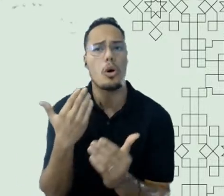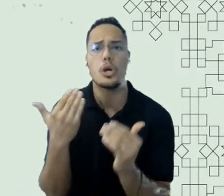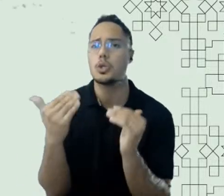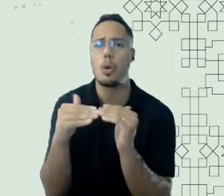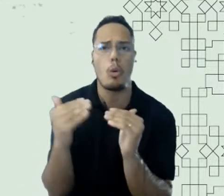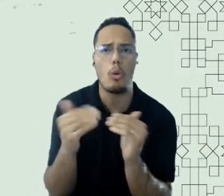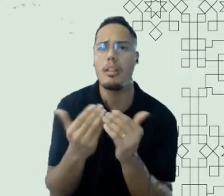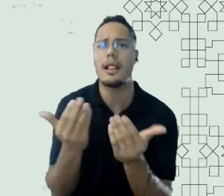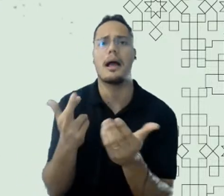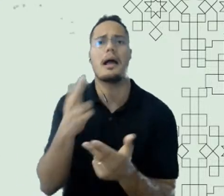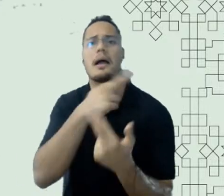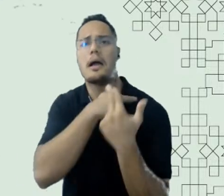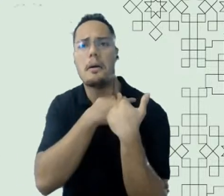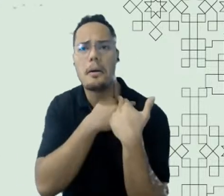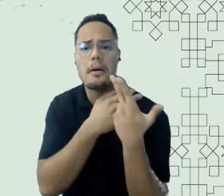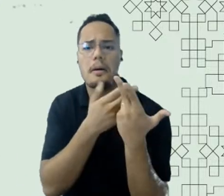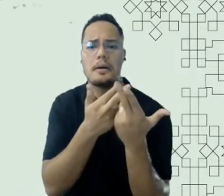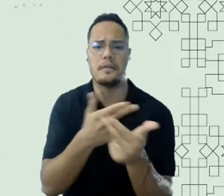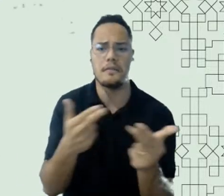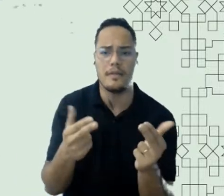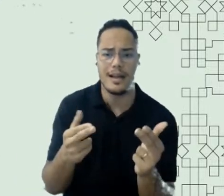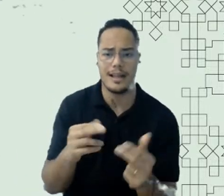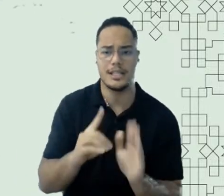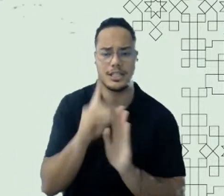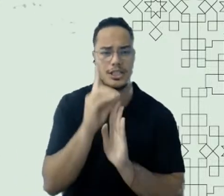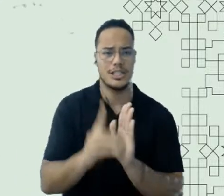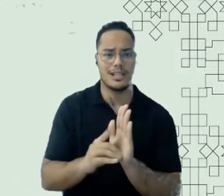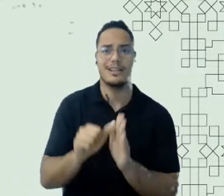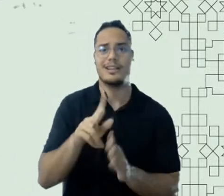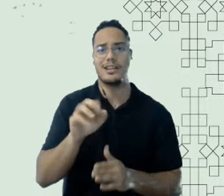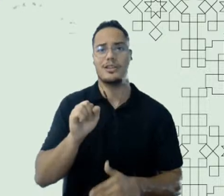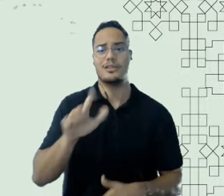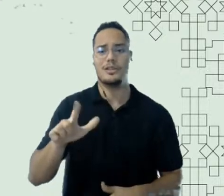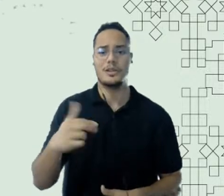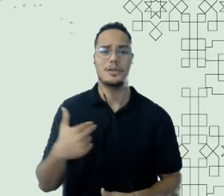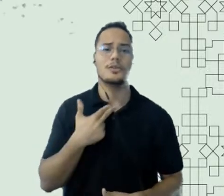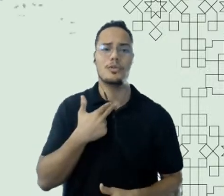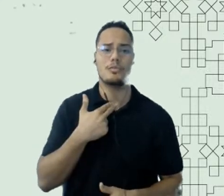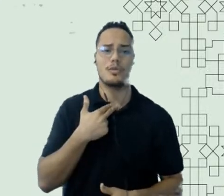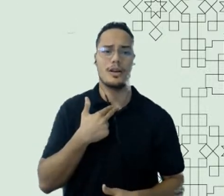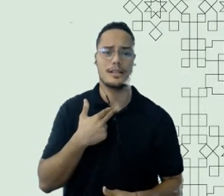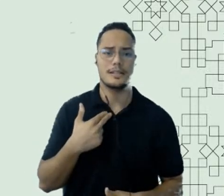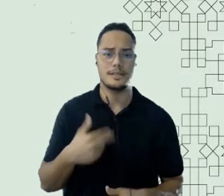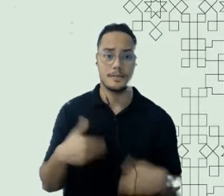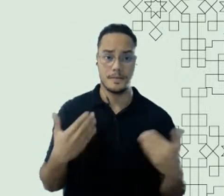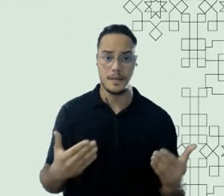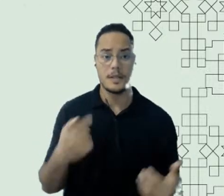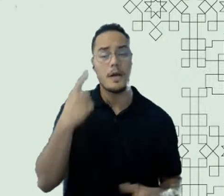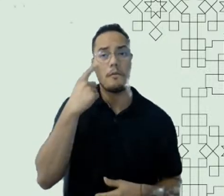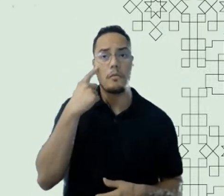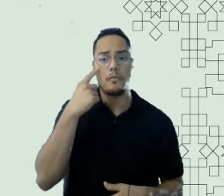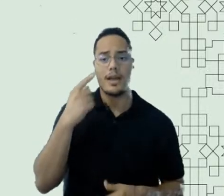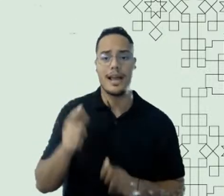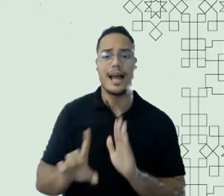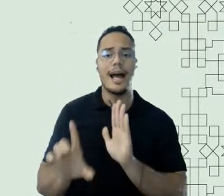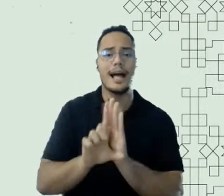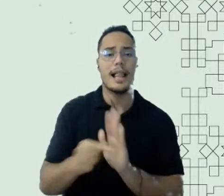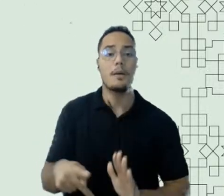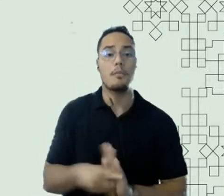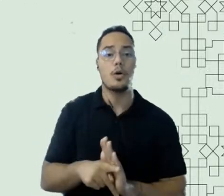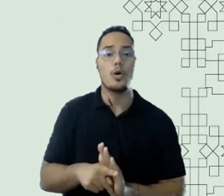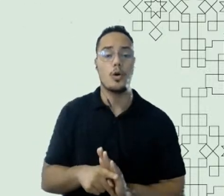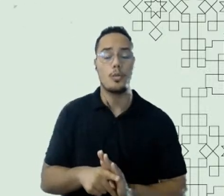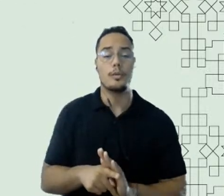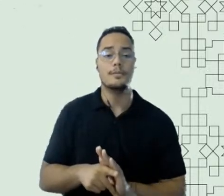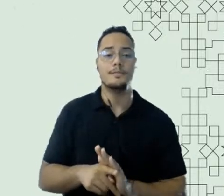being discussed in the Congress, let's leave it to the copyright law. But Marco Civil was approved, saying, well, this law